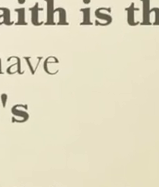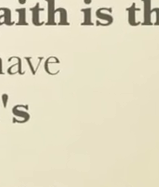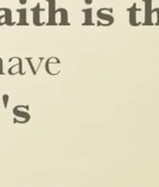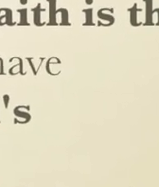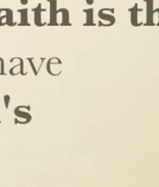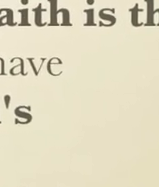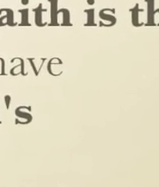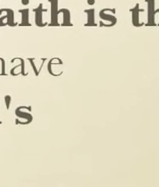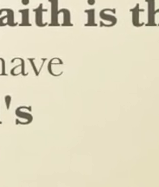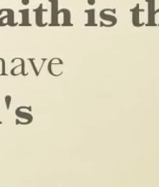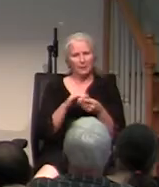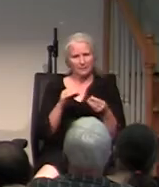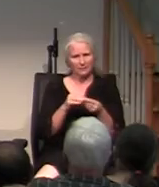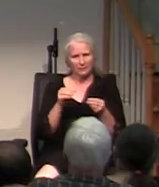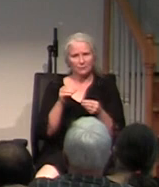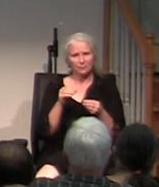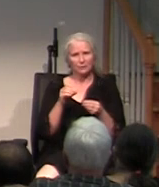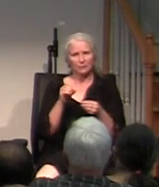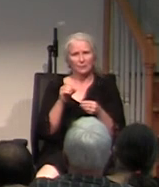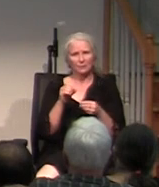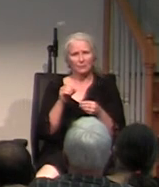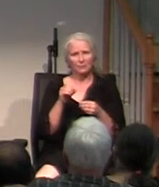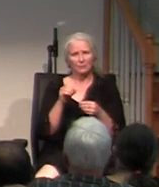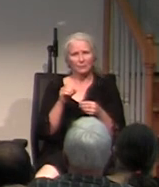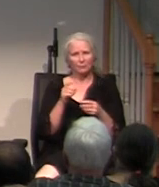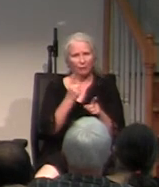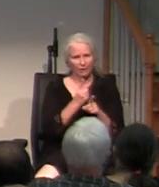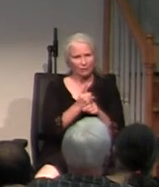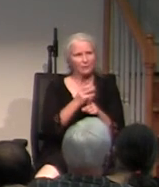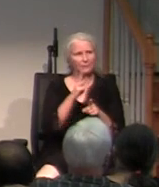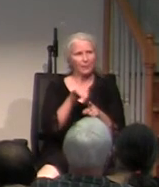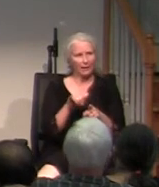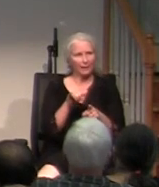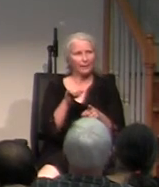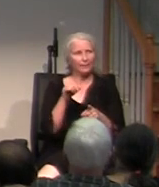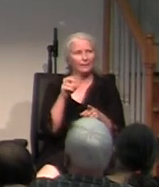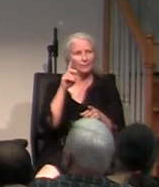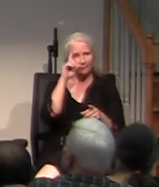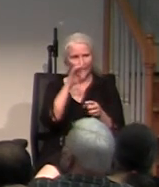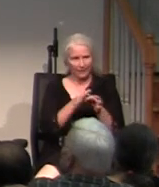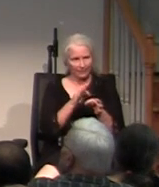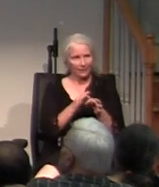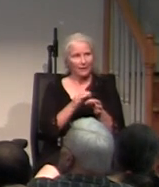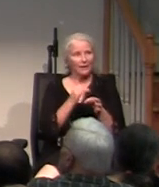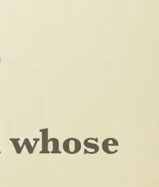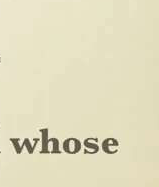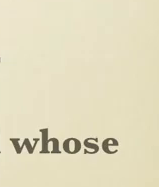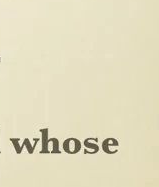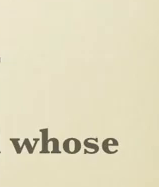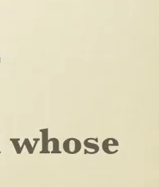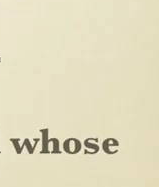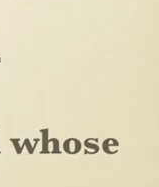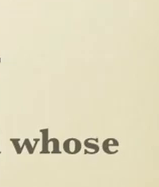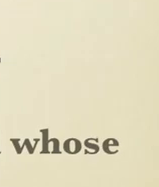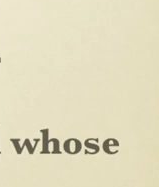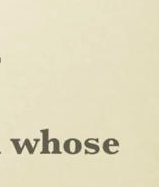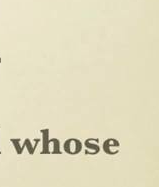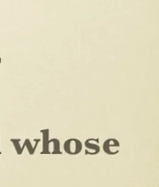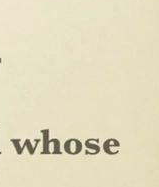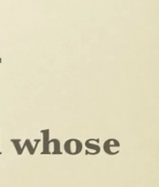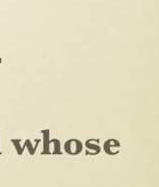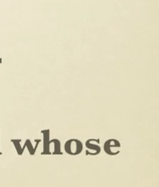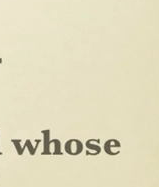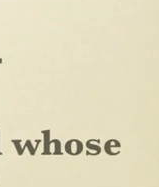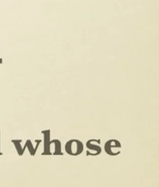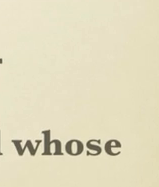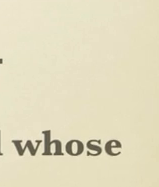the third angel's message in verity. It's the loud cry of the fourth angel to go to the world. She says, the time of test is